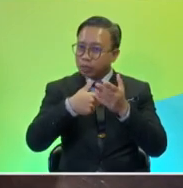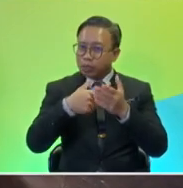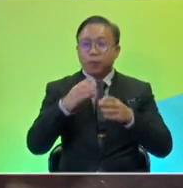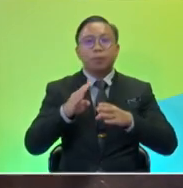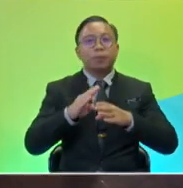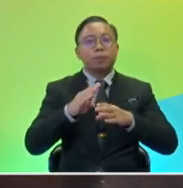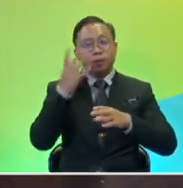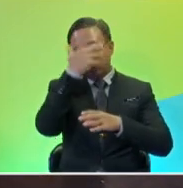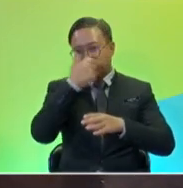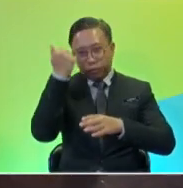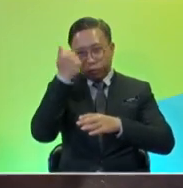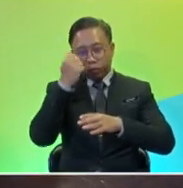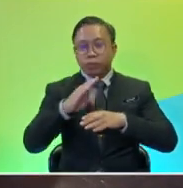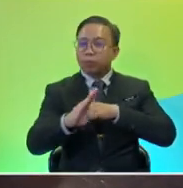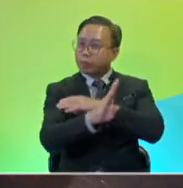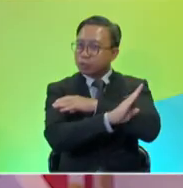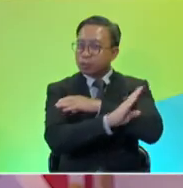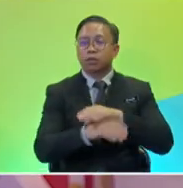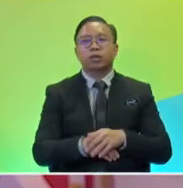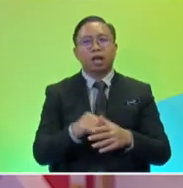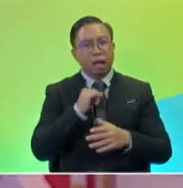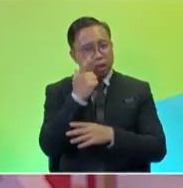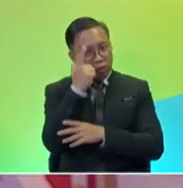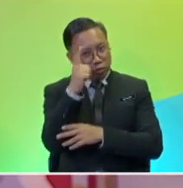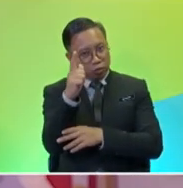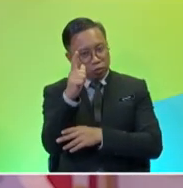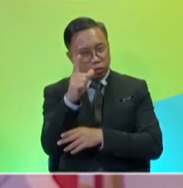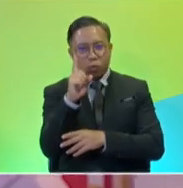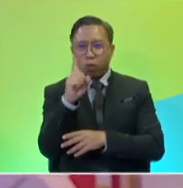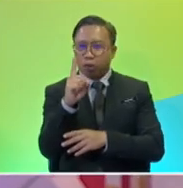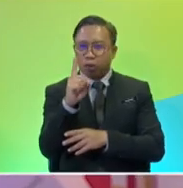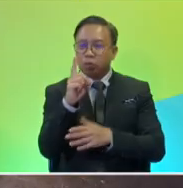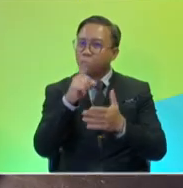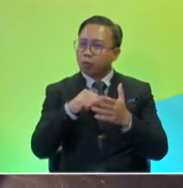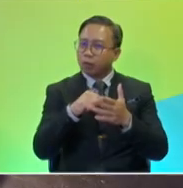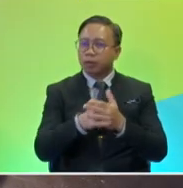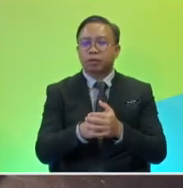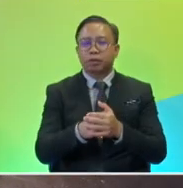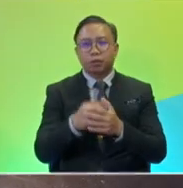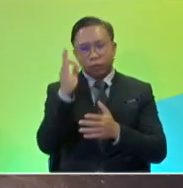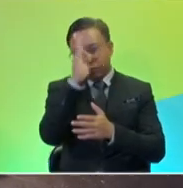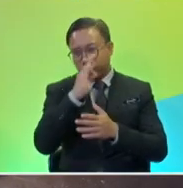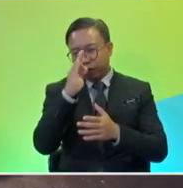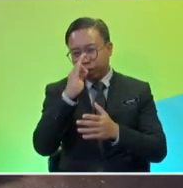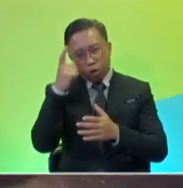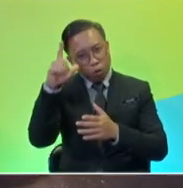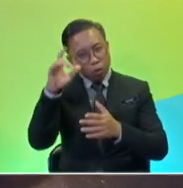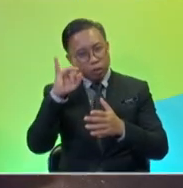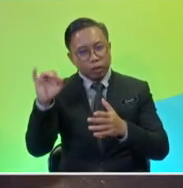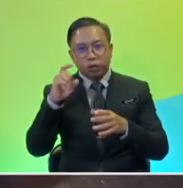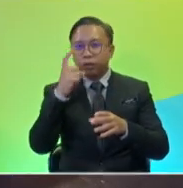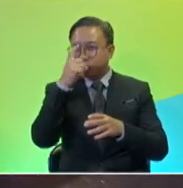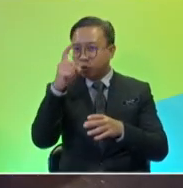beach. Happy to see you too. Teacher, I see you're looking for... What are you looking for? Okay, actually, Chris, I'm looking for shells,